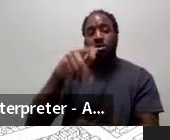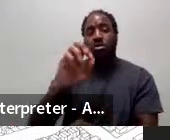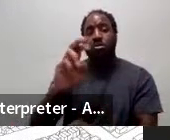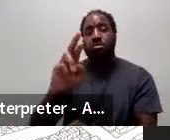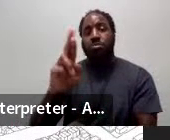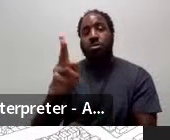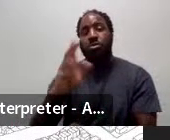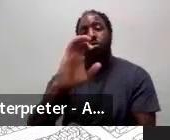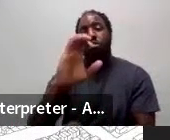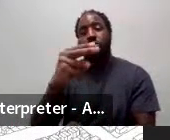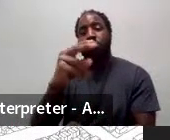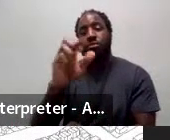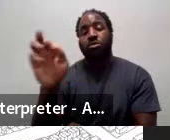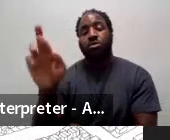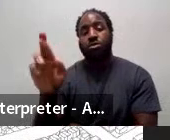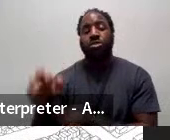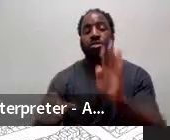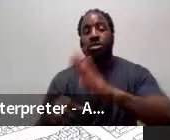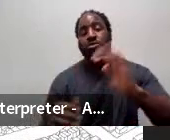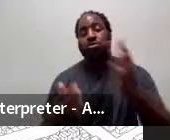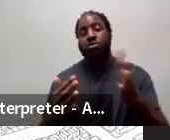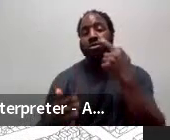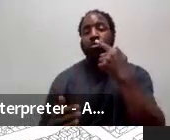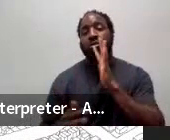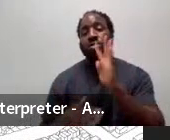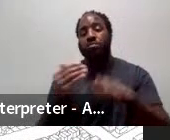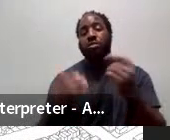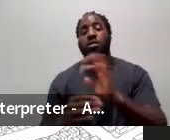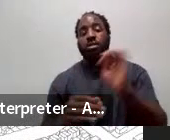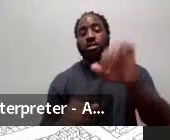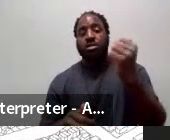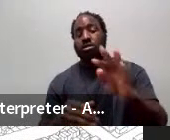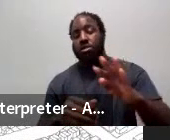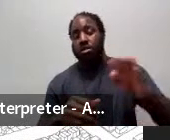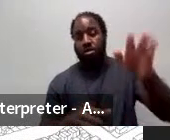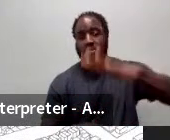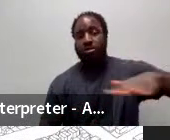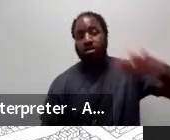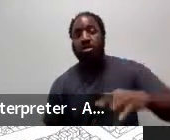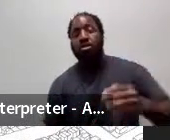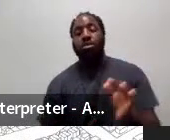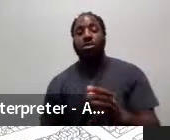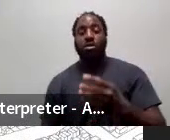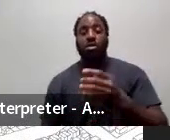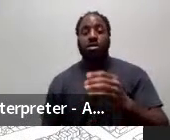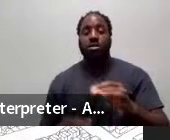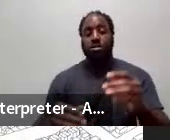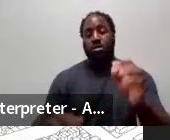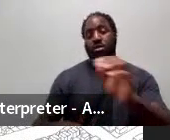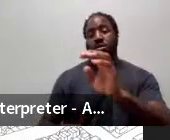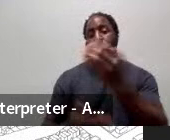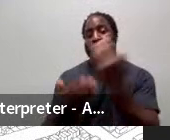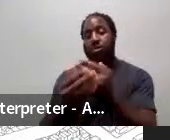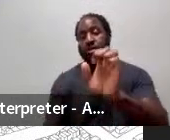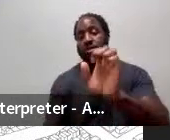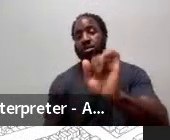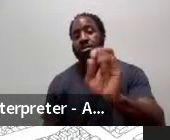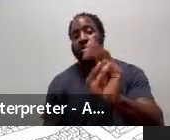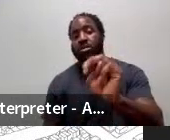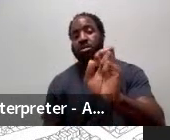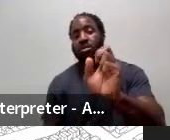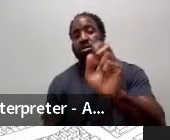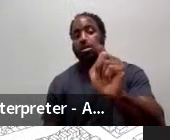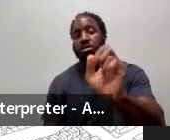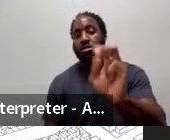that we discussed in detail before. And this section centers around the existing Montefiore Einstein Cancer Treatment Center on Eastchester